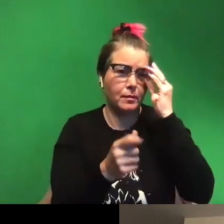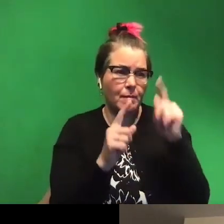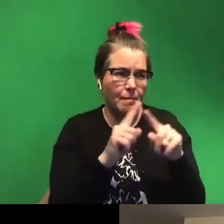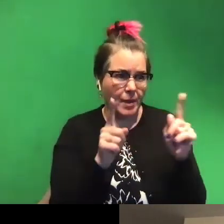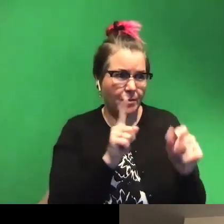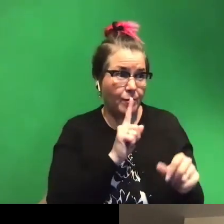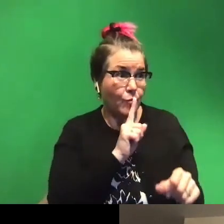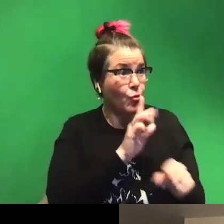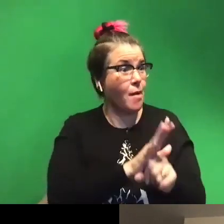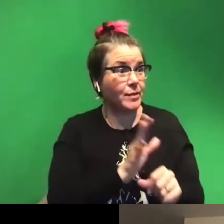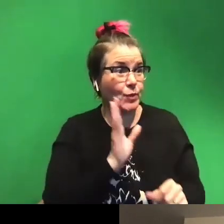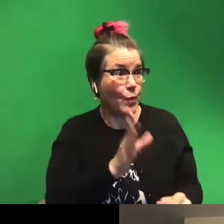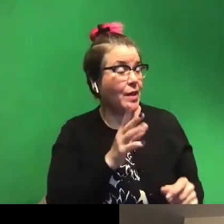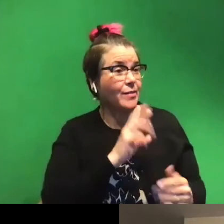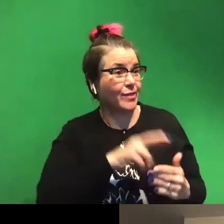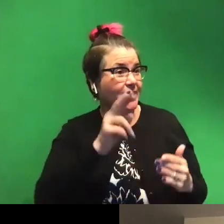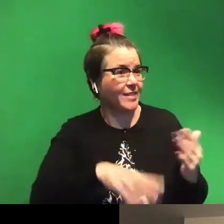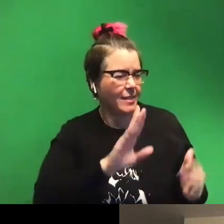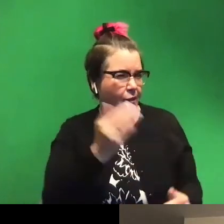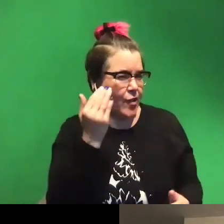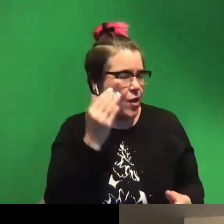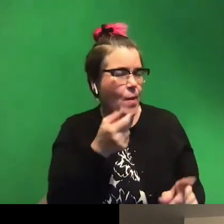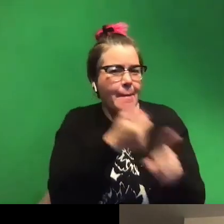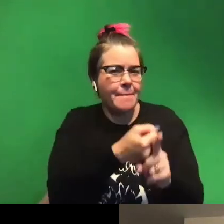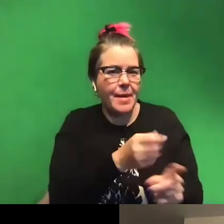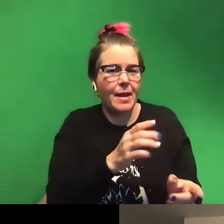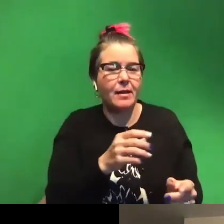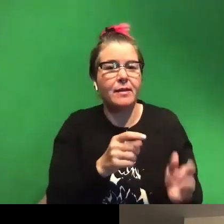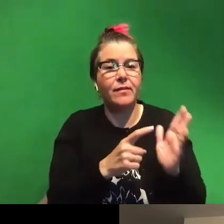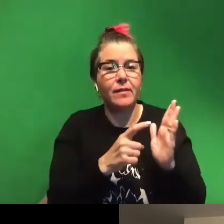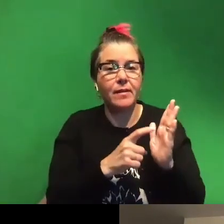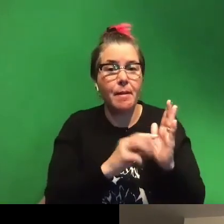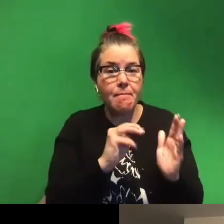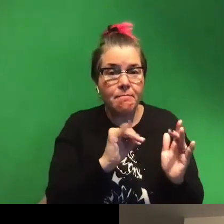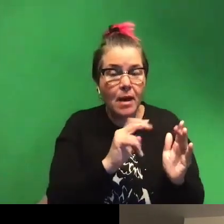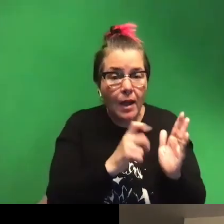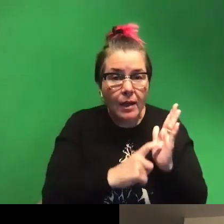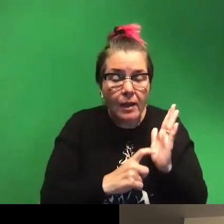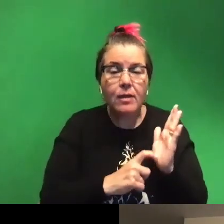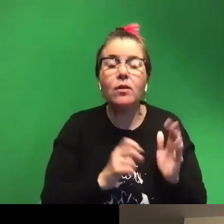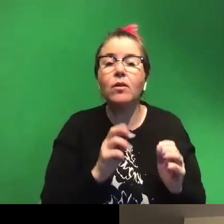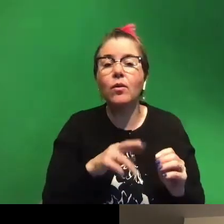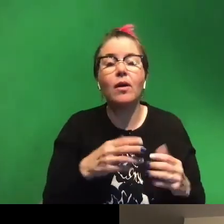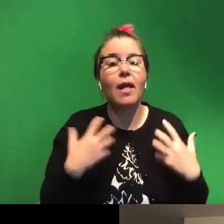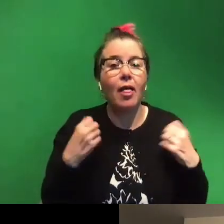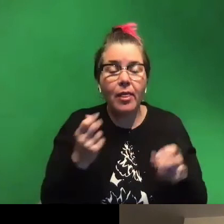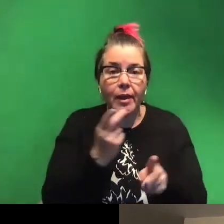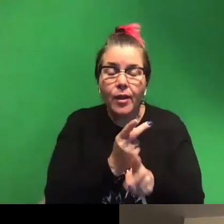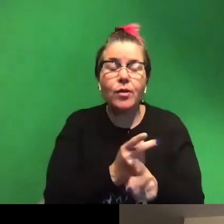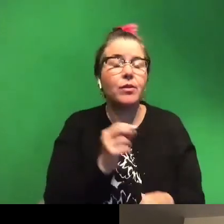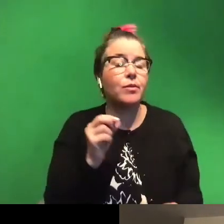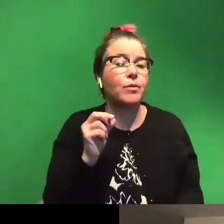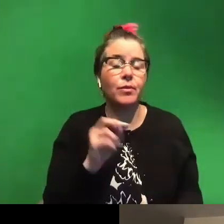promise anything because you don't know where it's going to impact. Is it in minery, or is it in the the healthcare, or is it